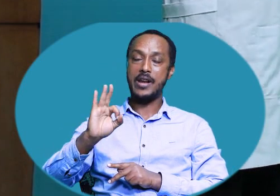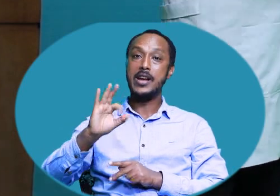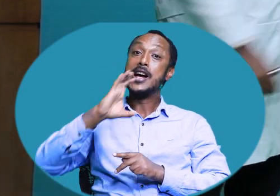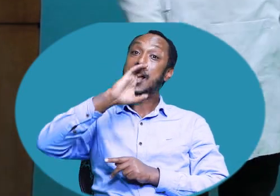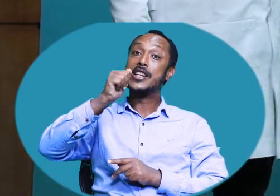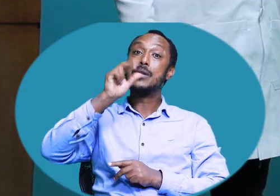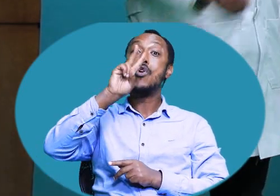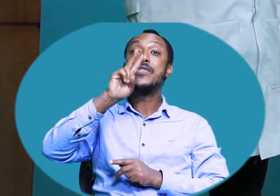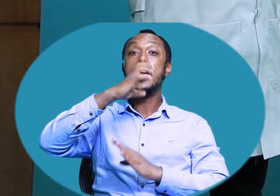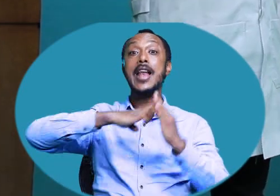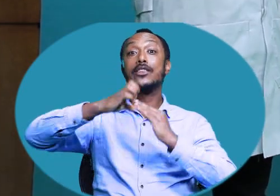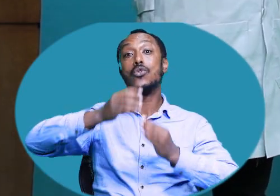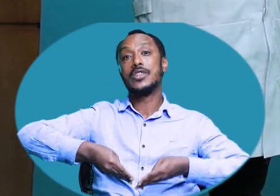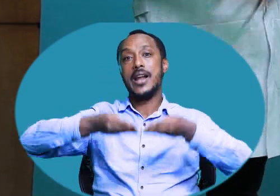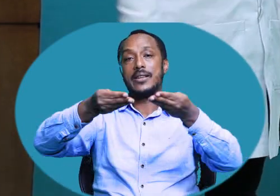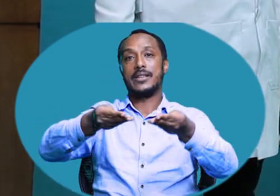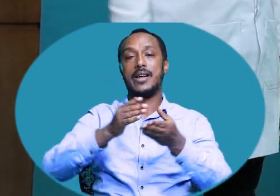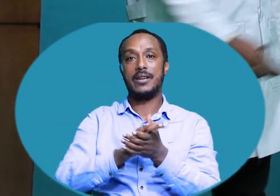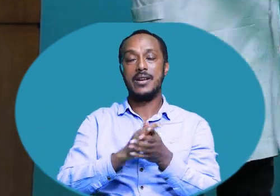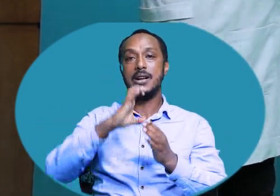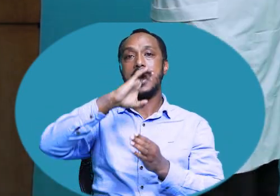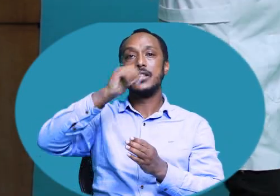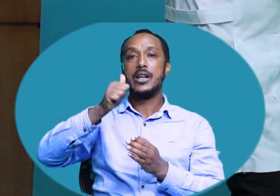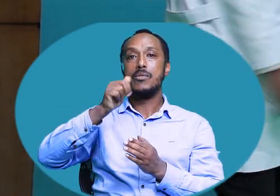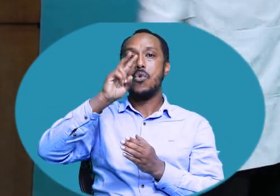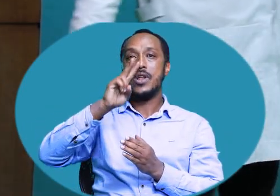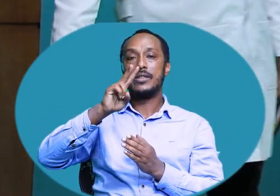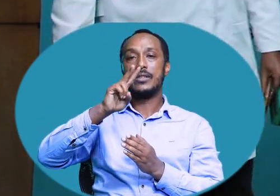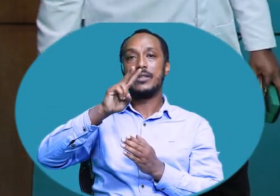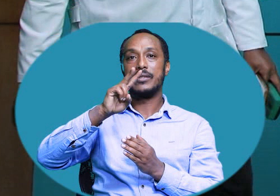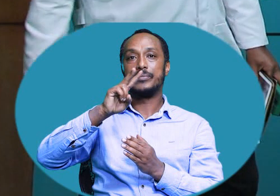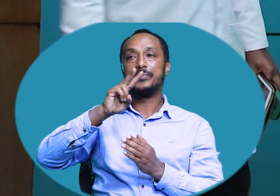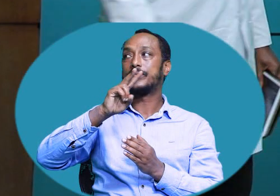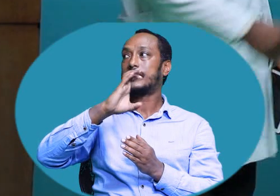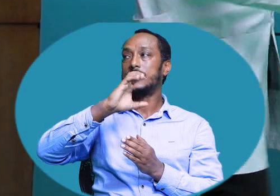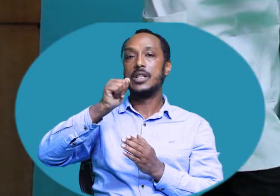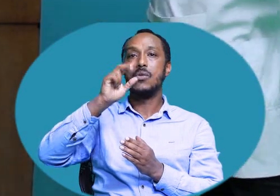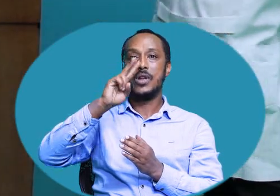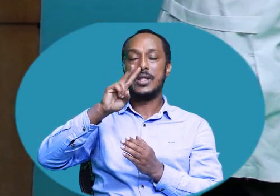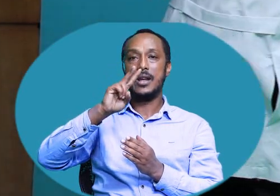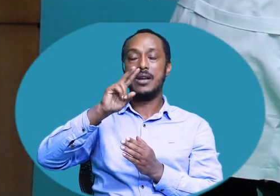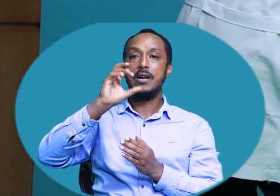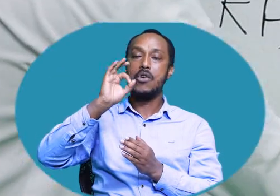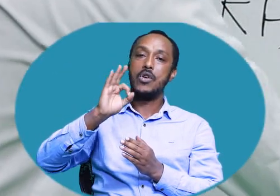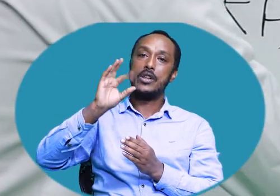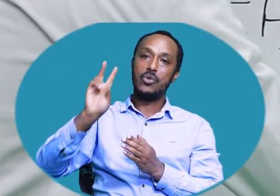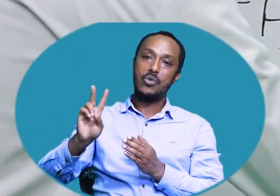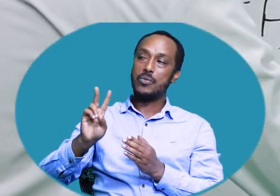loses 2 electrons, each fluorine accepts 1 electron. Therefore, calcium fluorides are ionic compounds. Another ionic